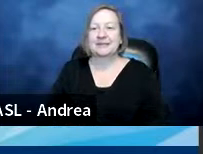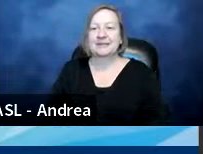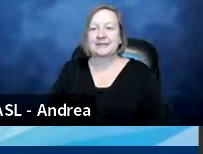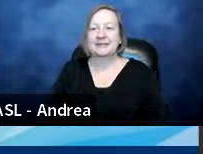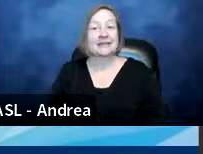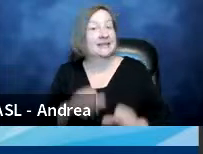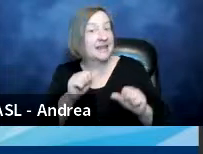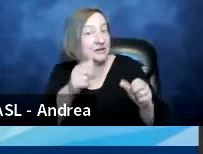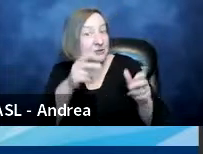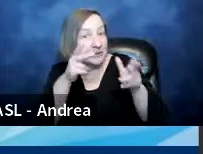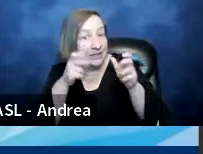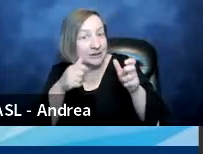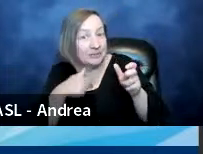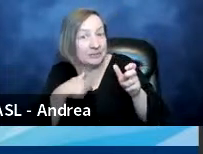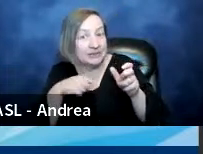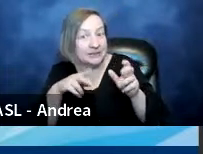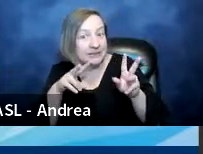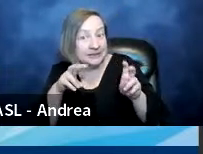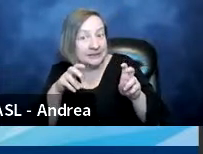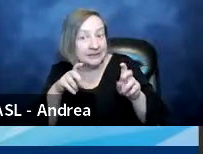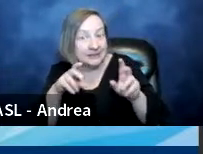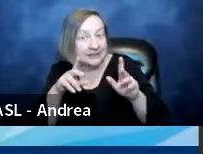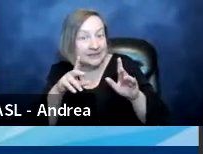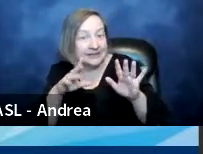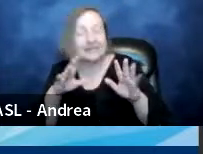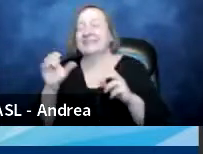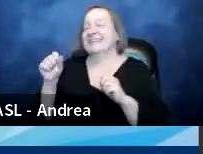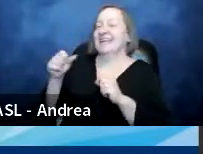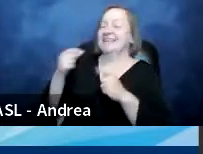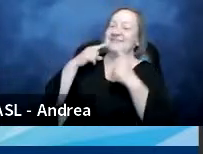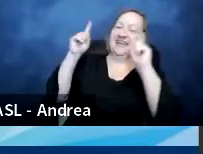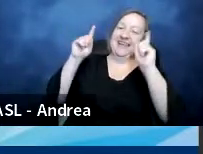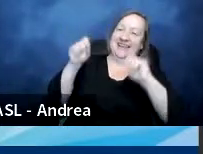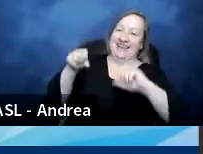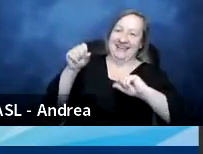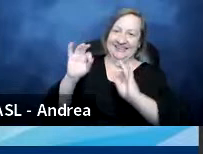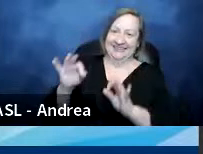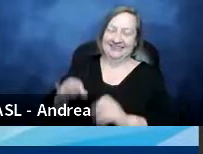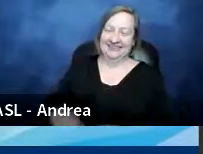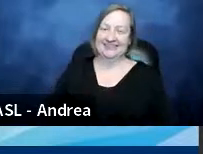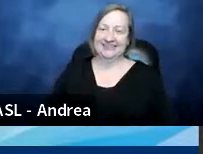Can you guys hear me? Yeah, we got you.